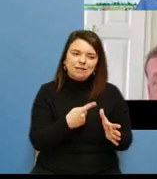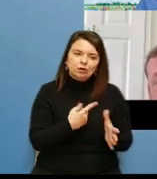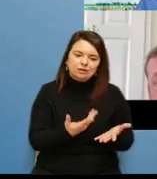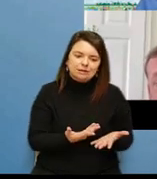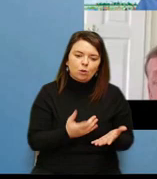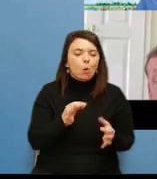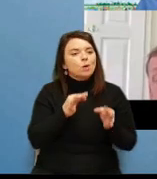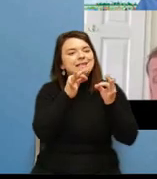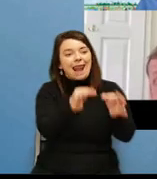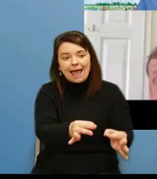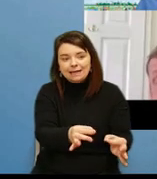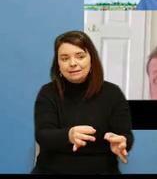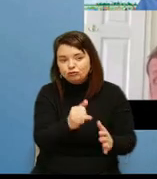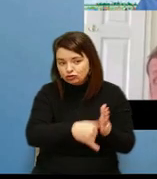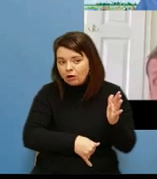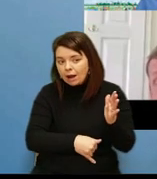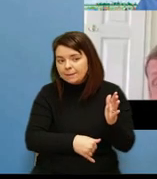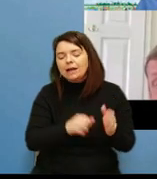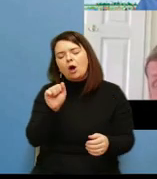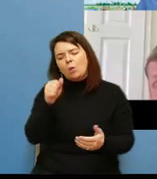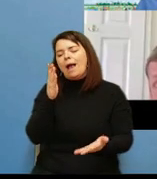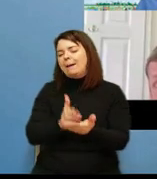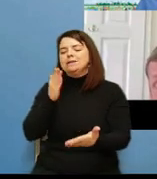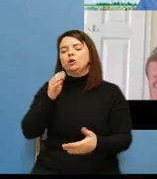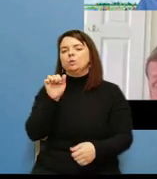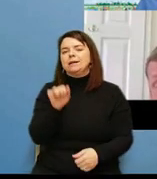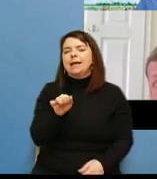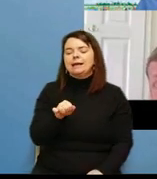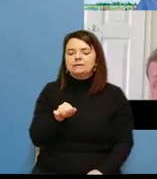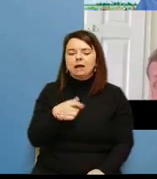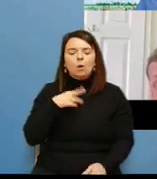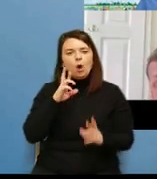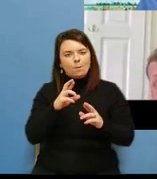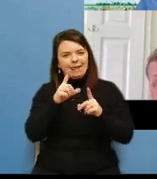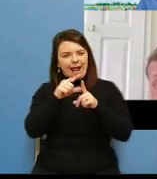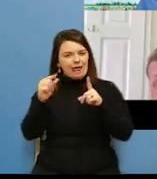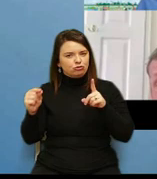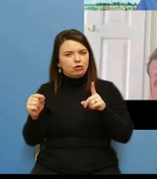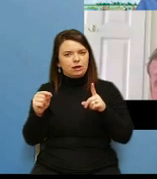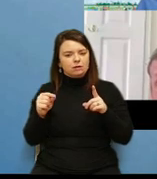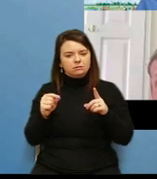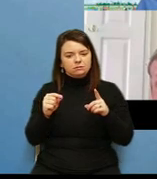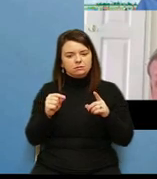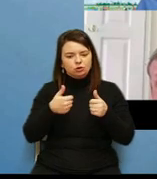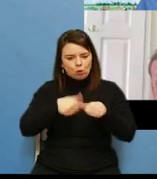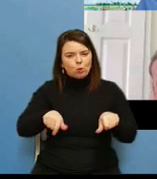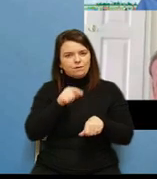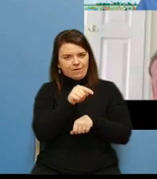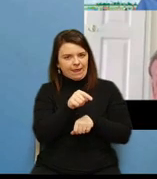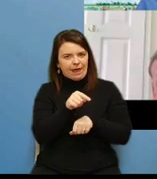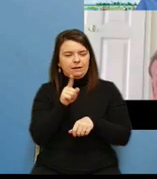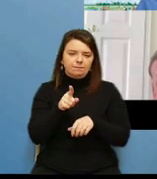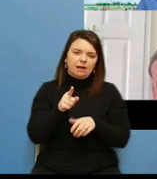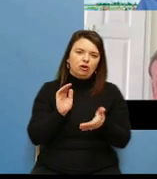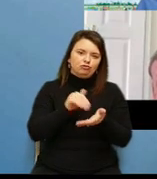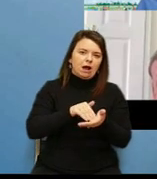we're suggesting. And delayed prescribing. Delayed prescribing, absolutely. There was supposed to have been an electronic solution for that, so on